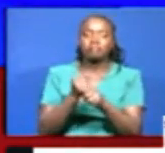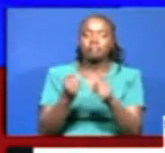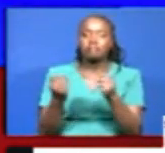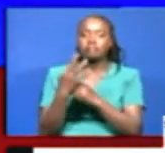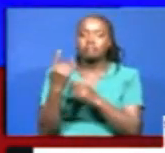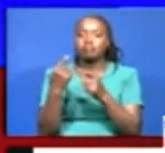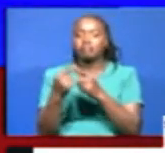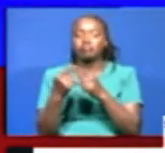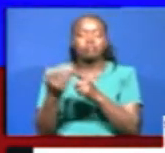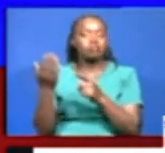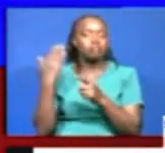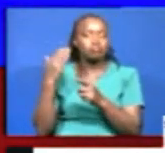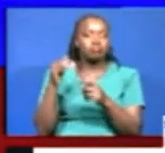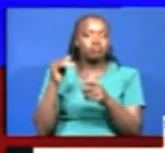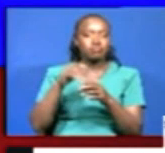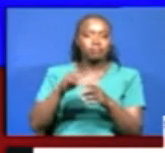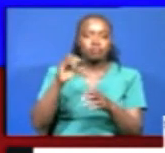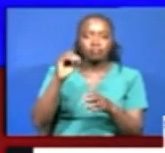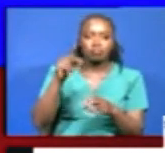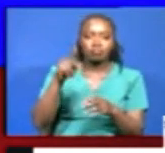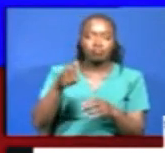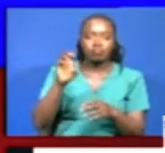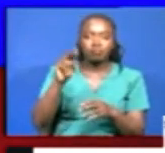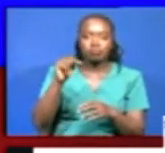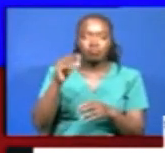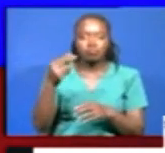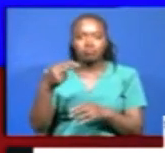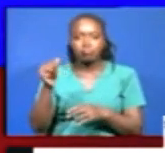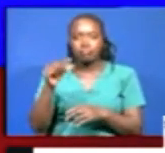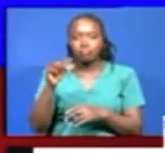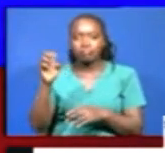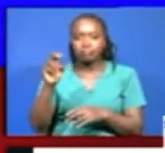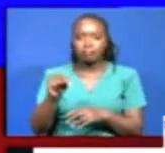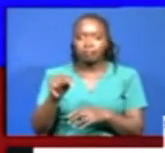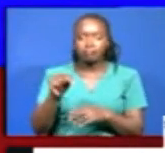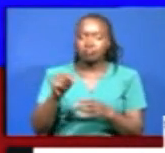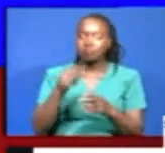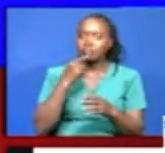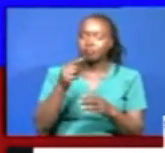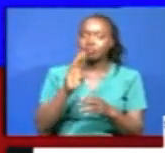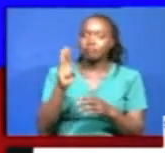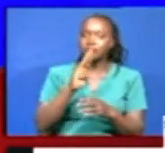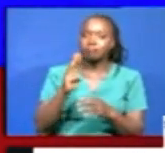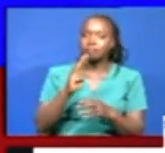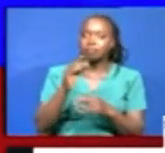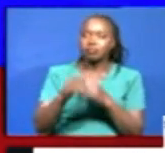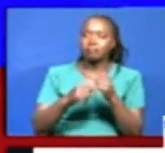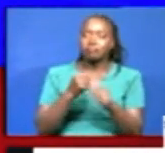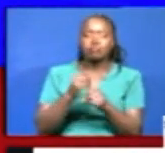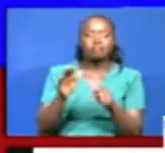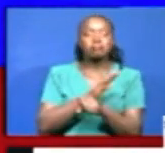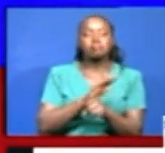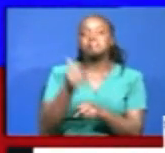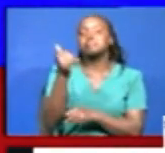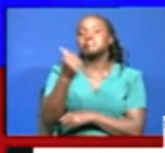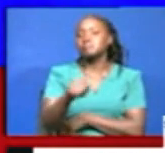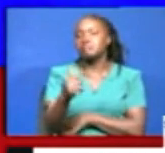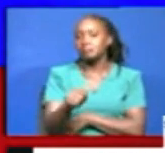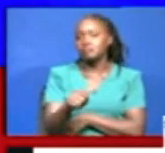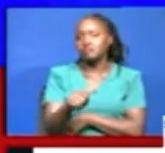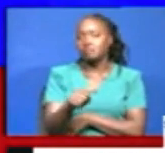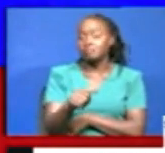in Copenhagen, committing US dollars, $100 billion annually, remains unfulfilled. Such